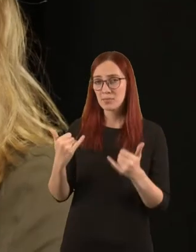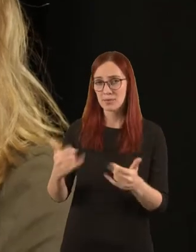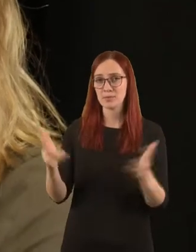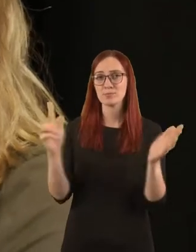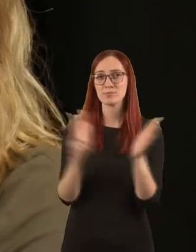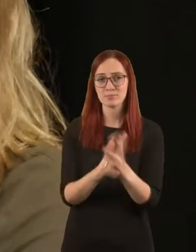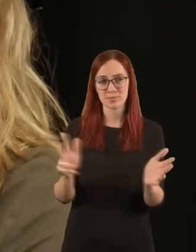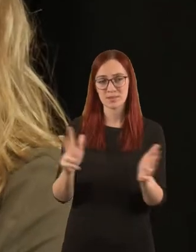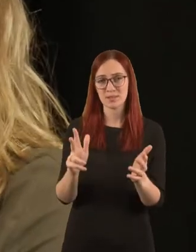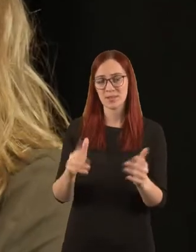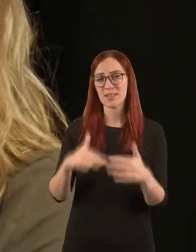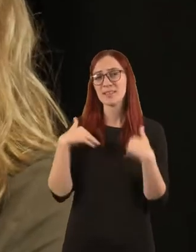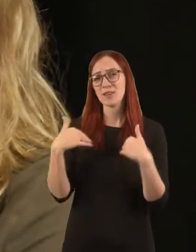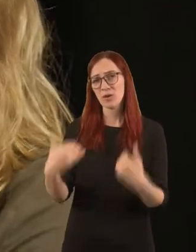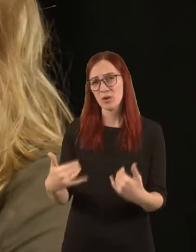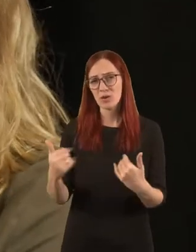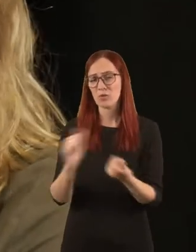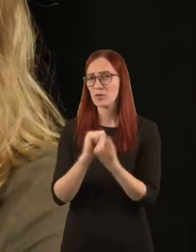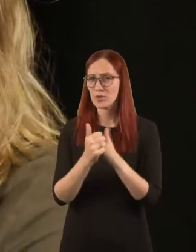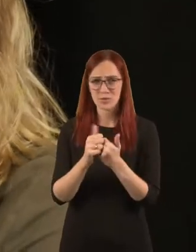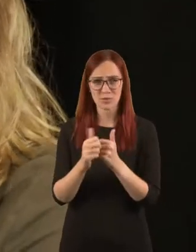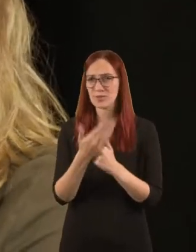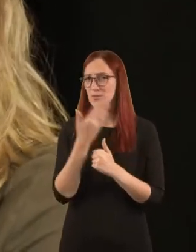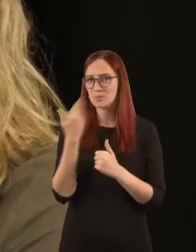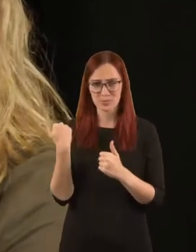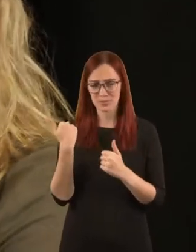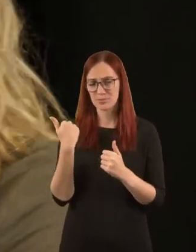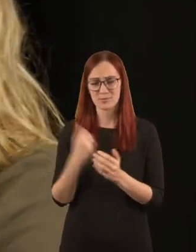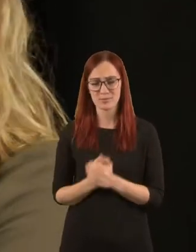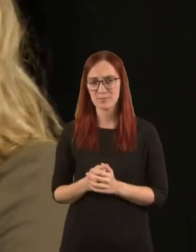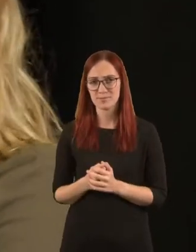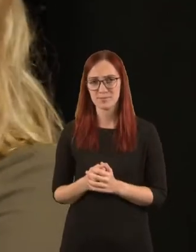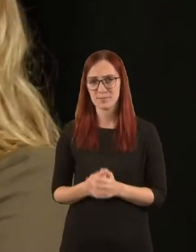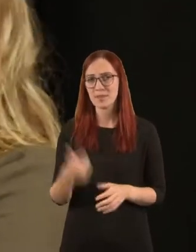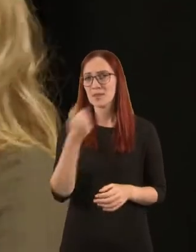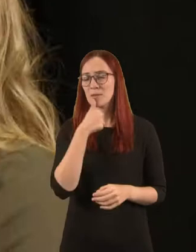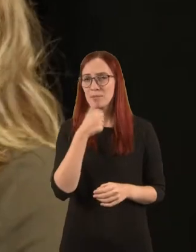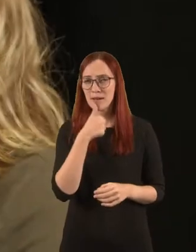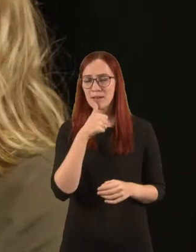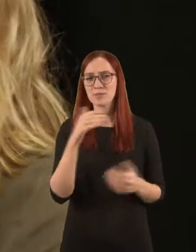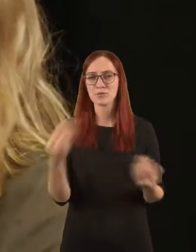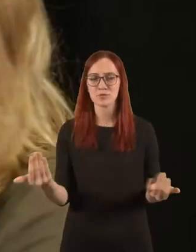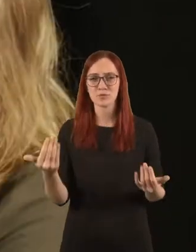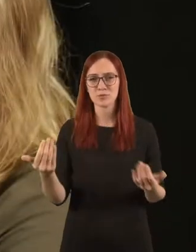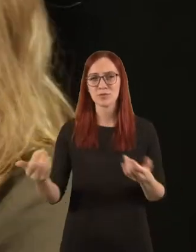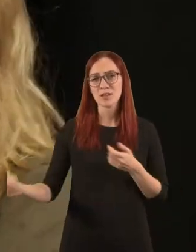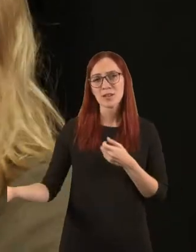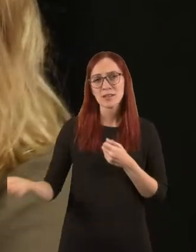Therefore, my wish to the decision makers is